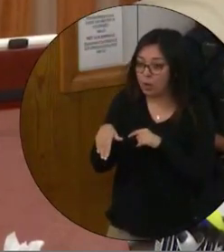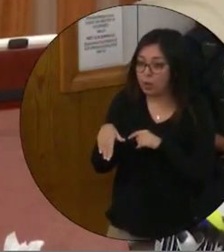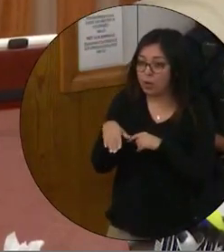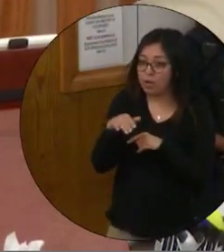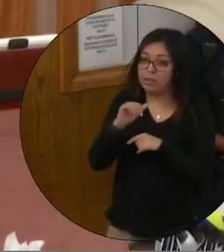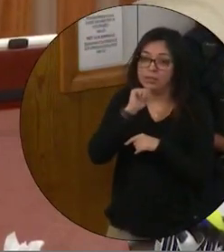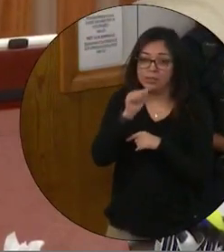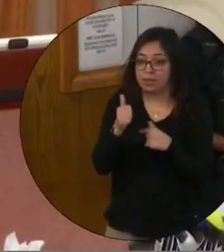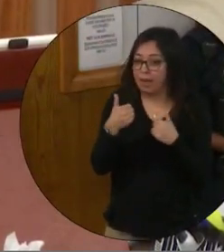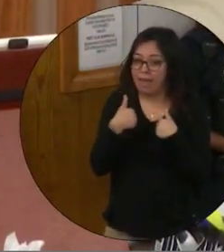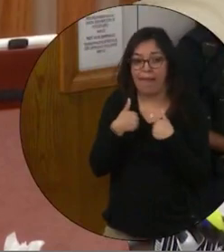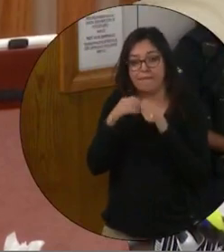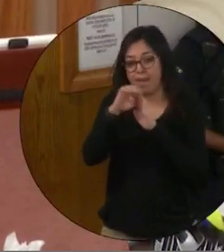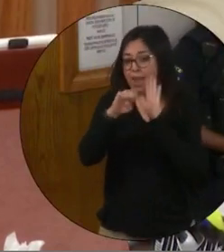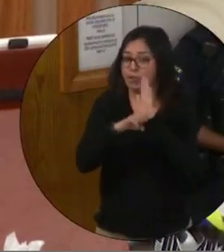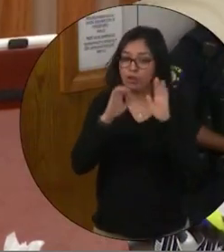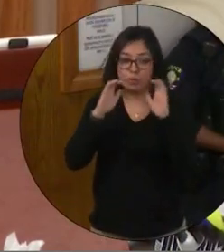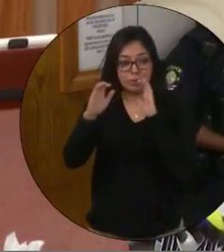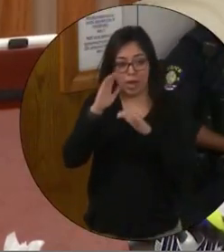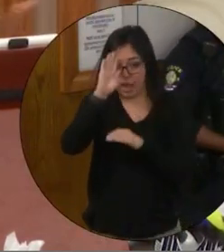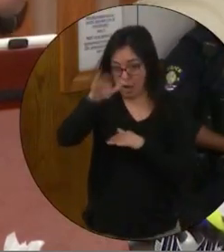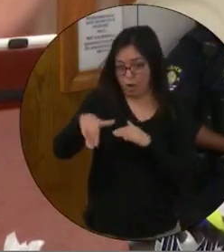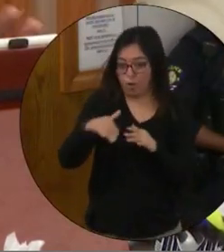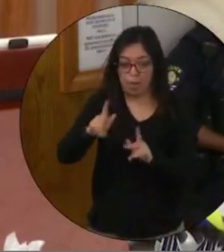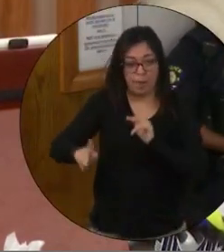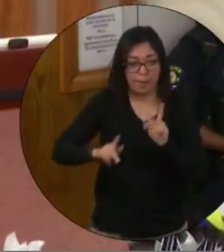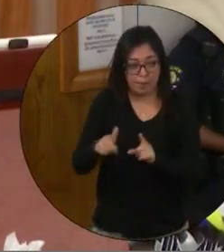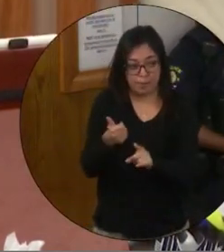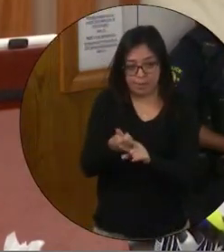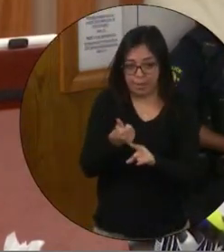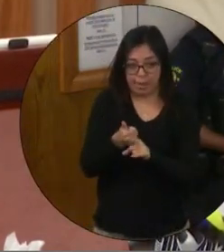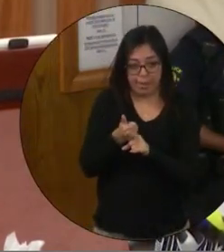unethical communications. I know that folks are